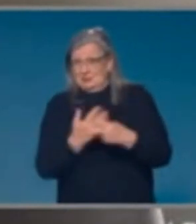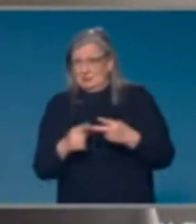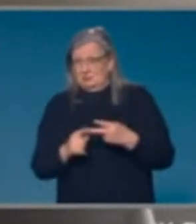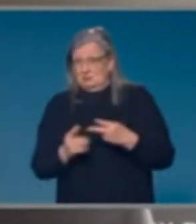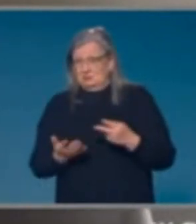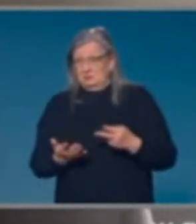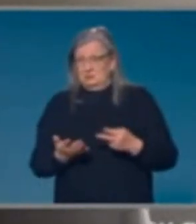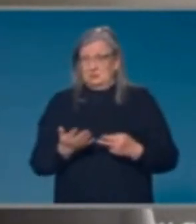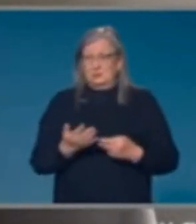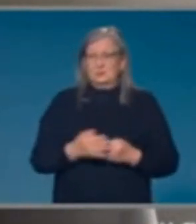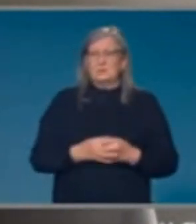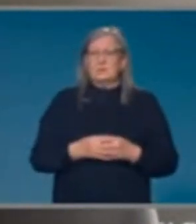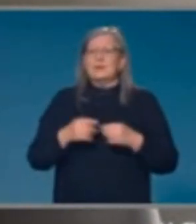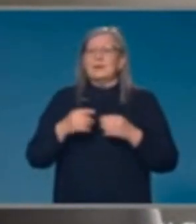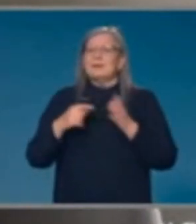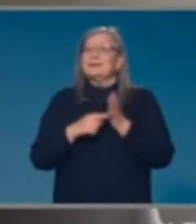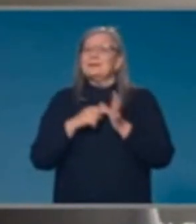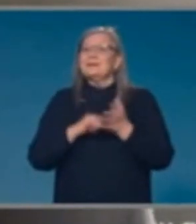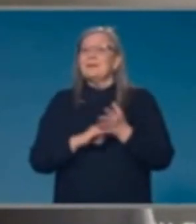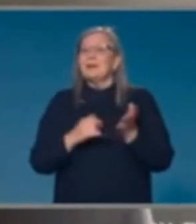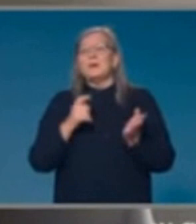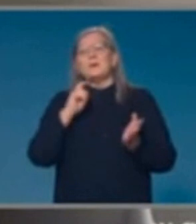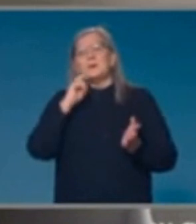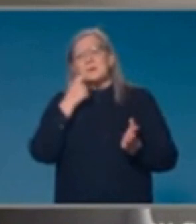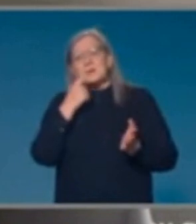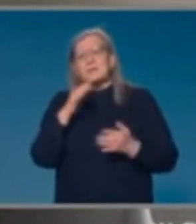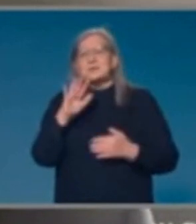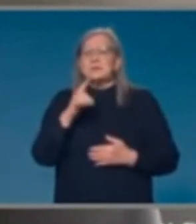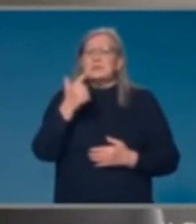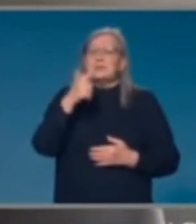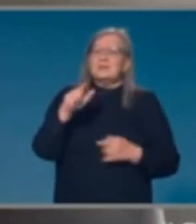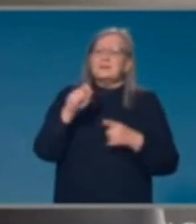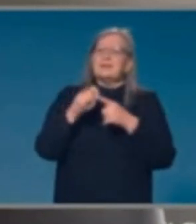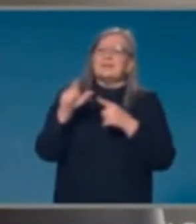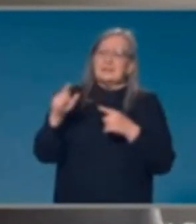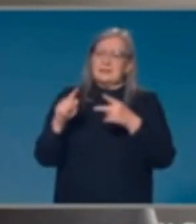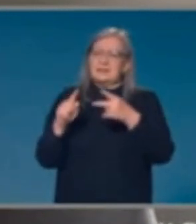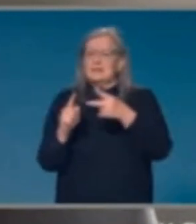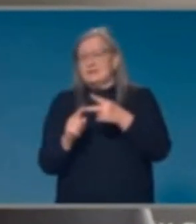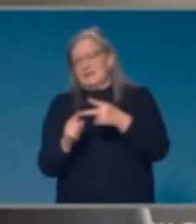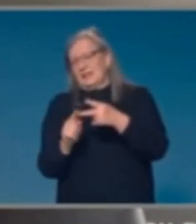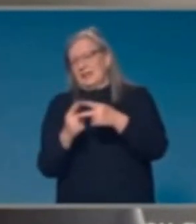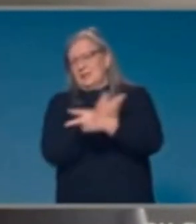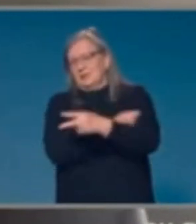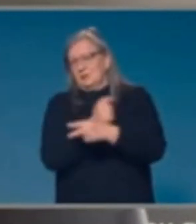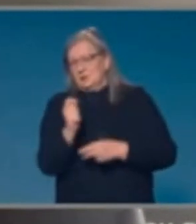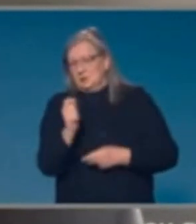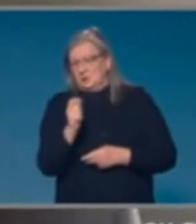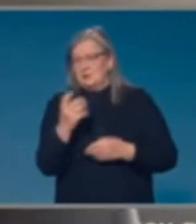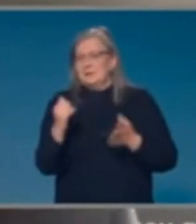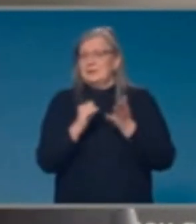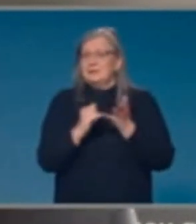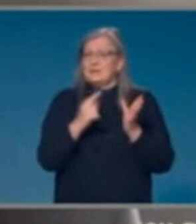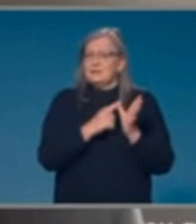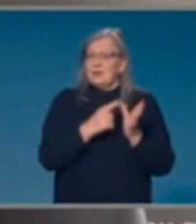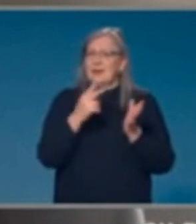And Tasmania will probably pass 70% second very shortly. And South Australia and NT will pass 60% second